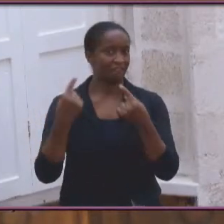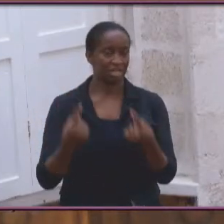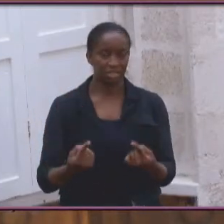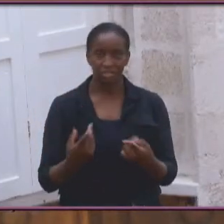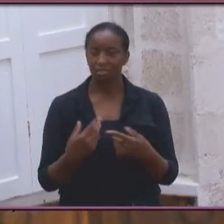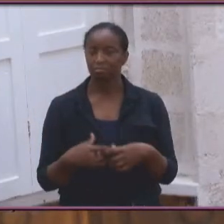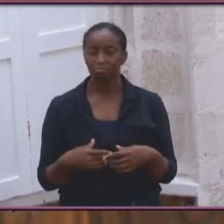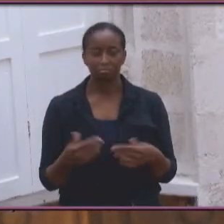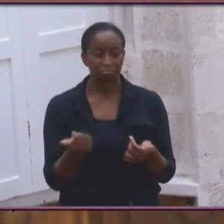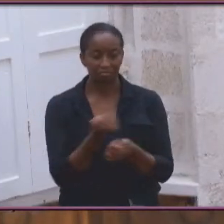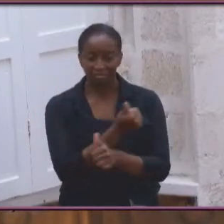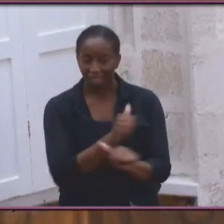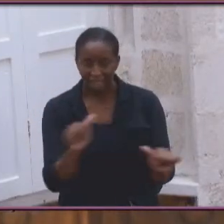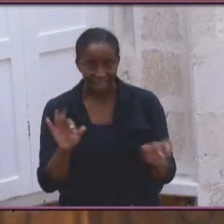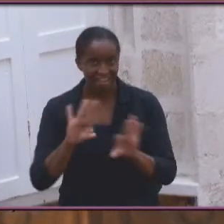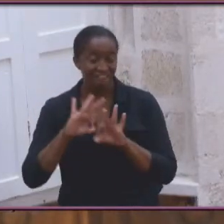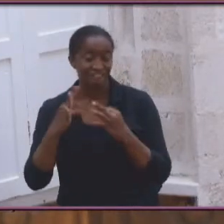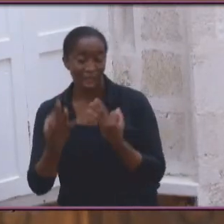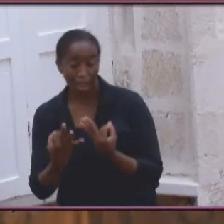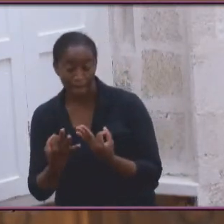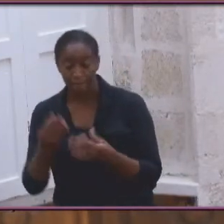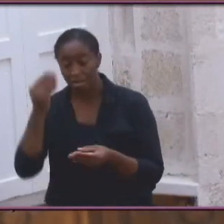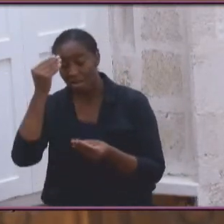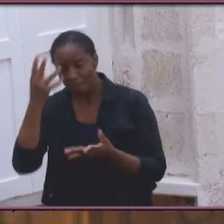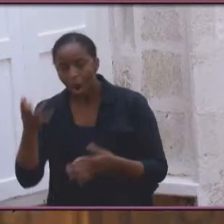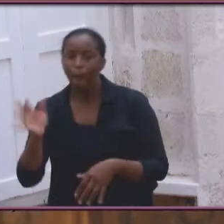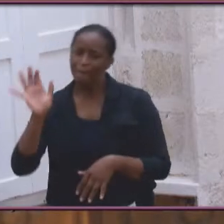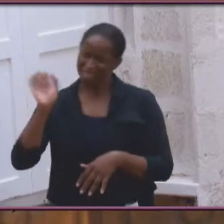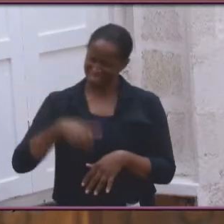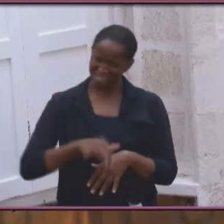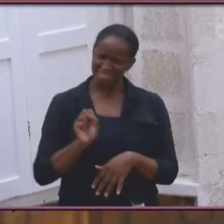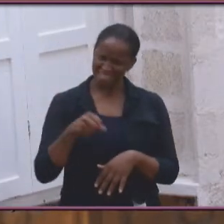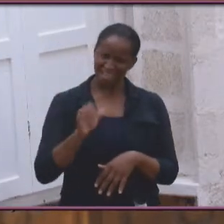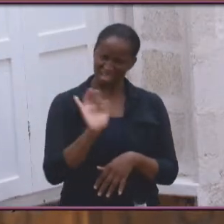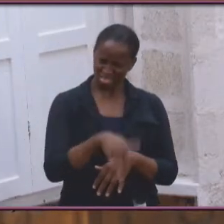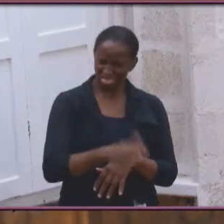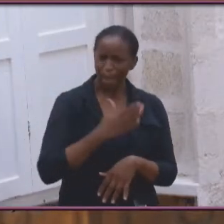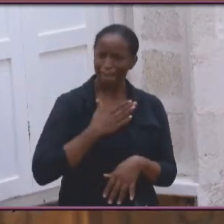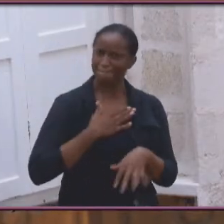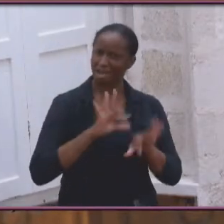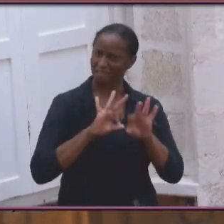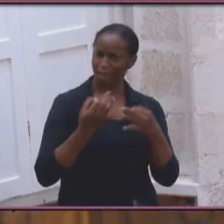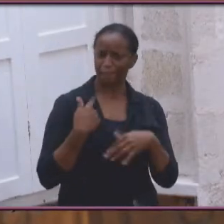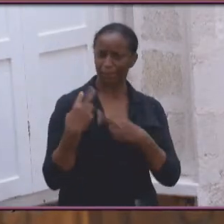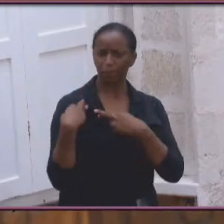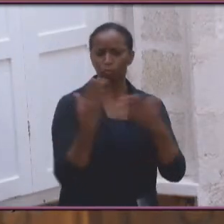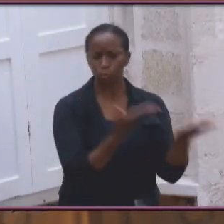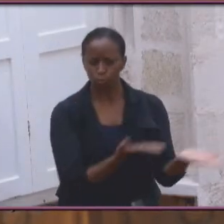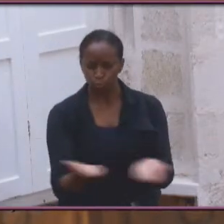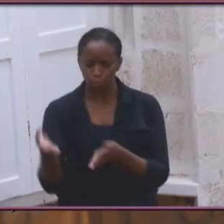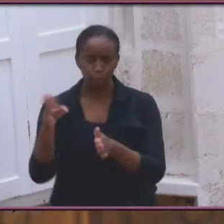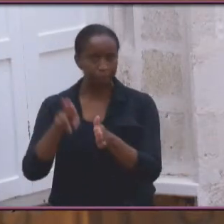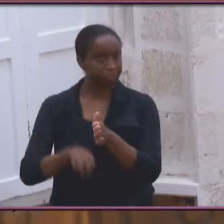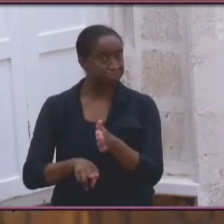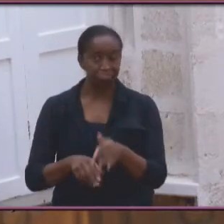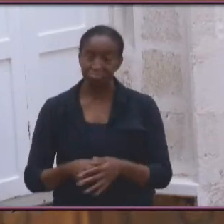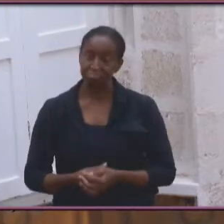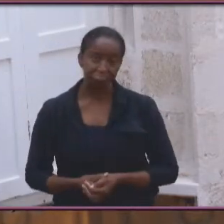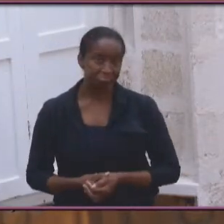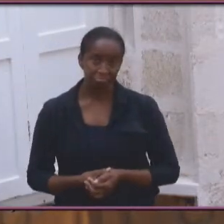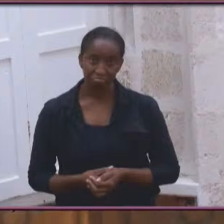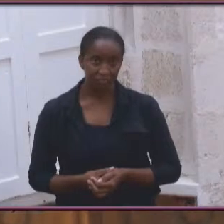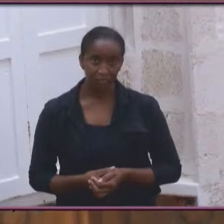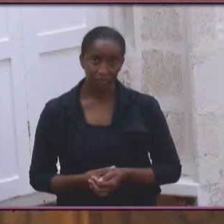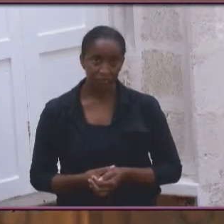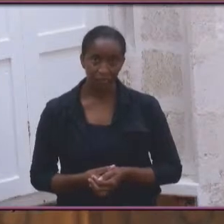Admit that they're next of kin. Formerly, it was handled through QVH to the National Assistance Board, but